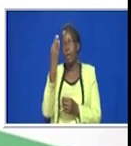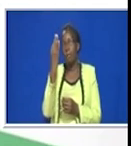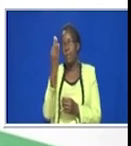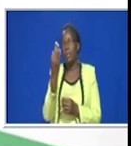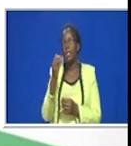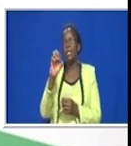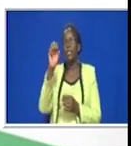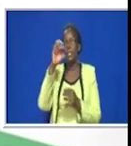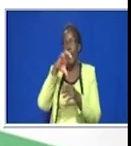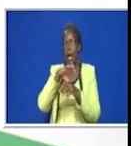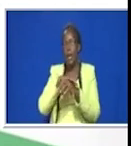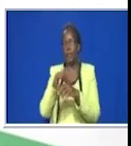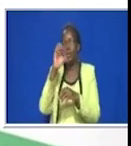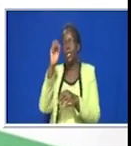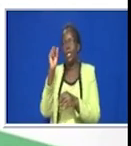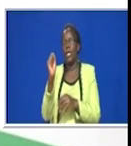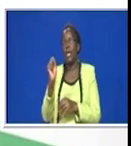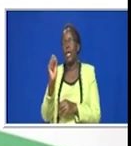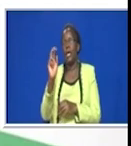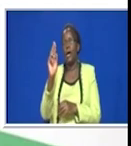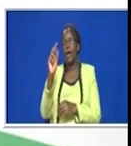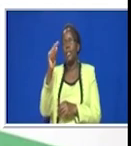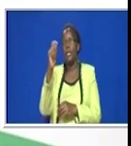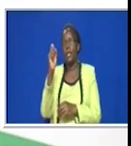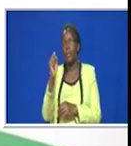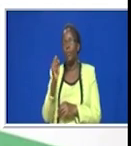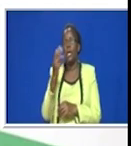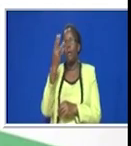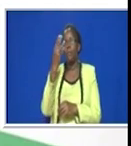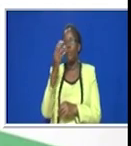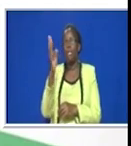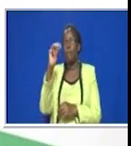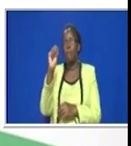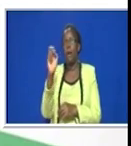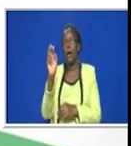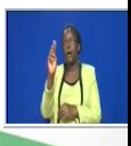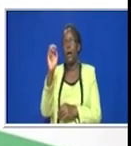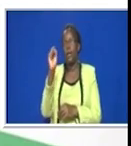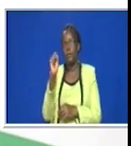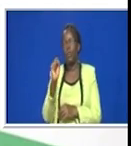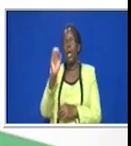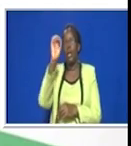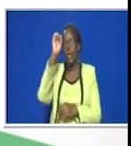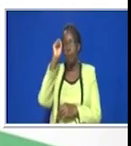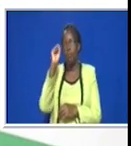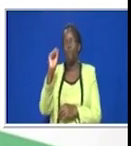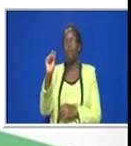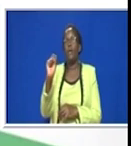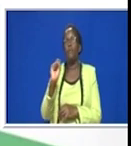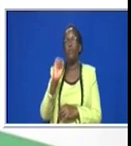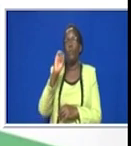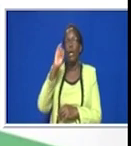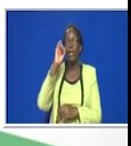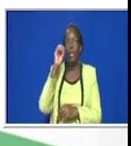Earth. And then number 4, we have the Mars. And then number 5,